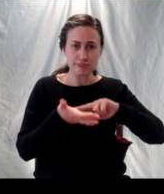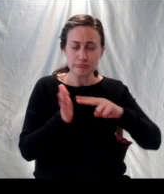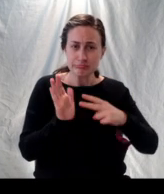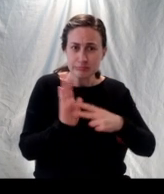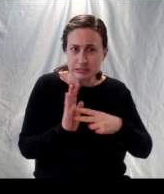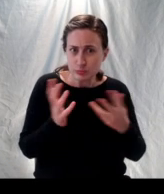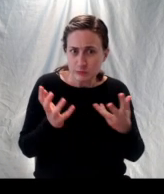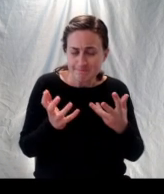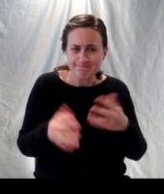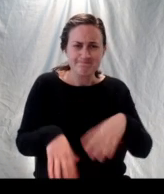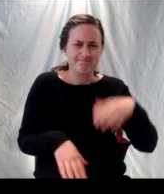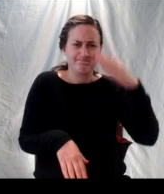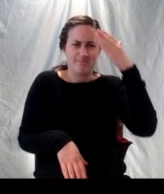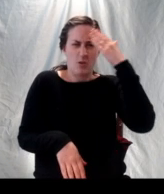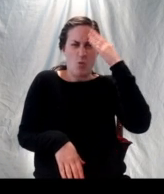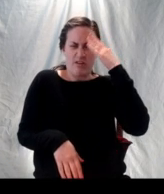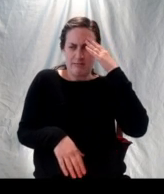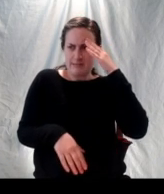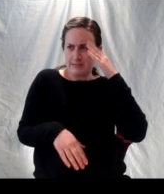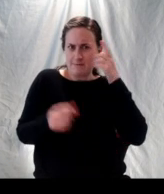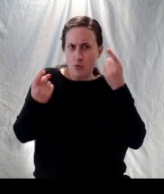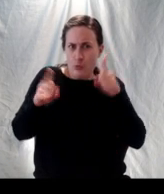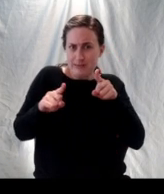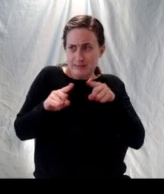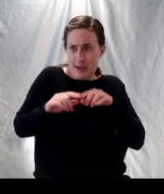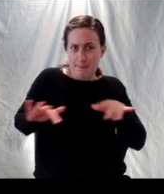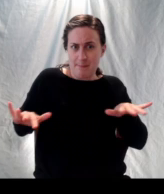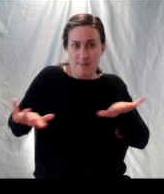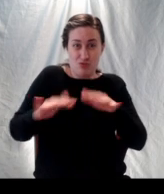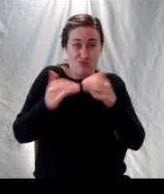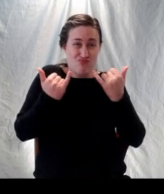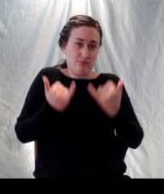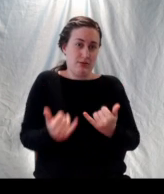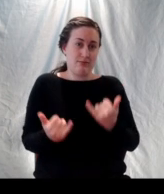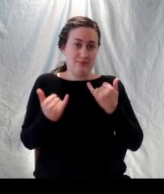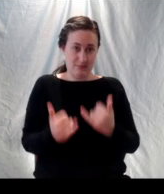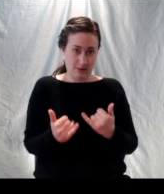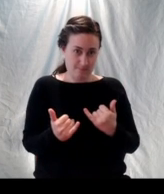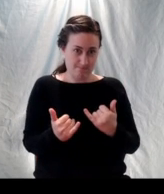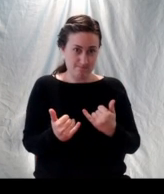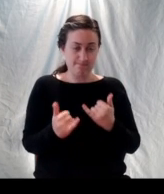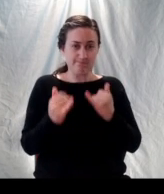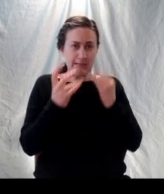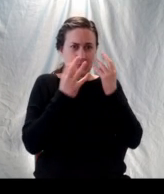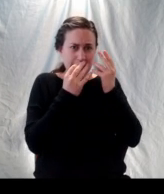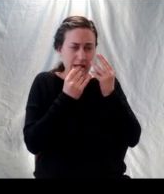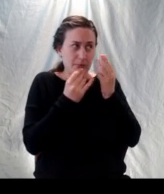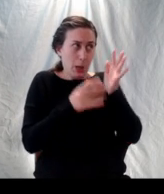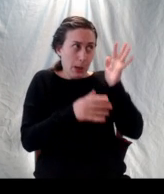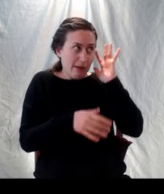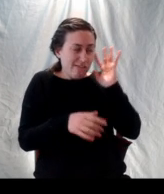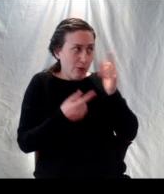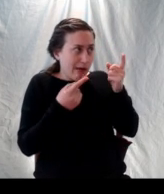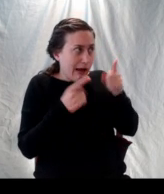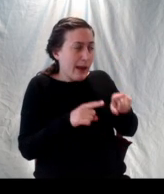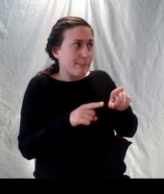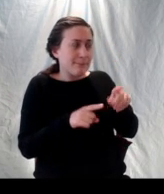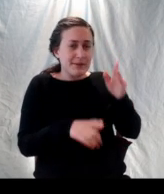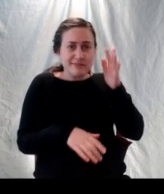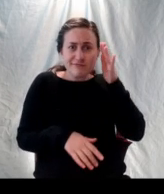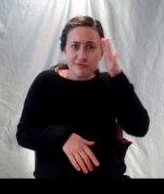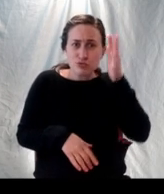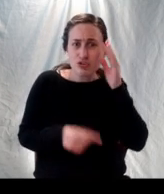about what happened in the past or what's going to happen in the future, just what is happening right now. And it sounds